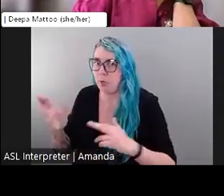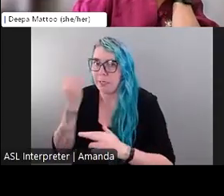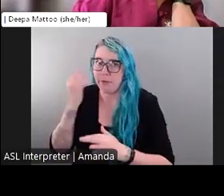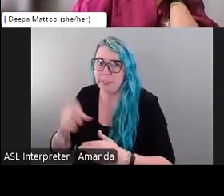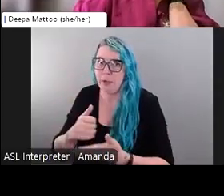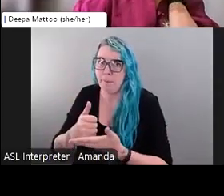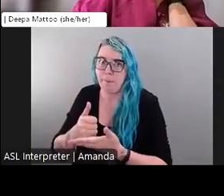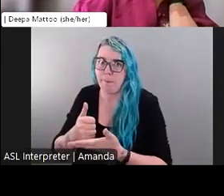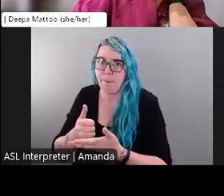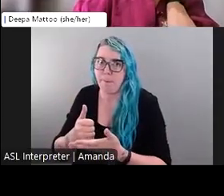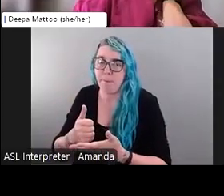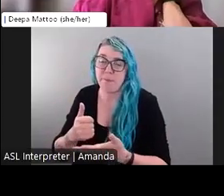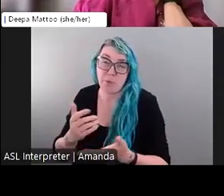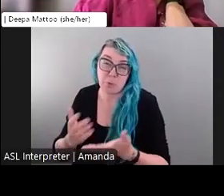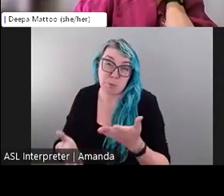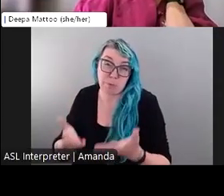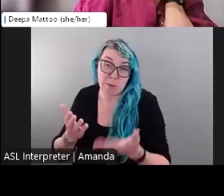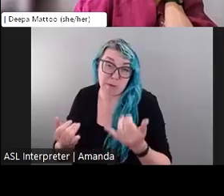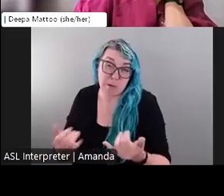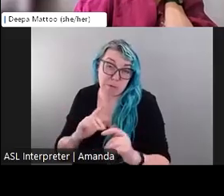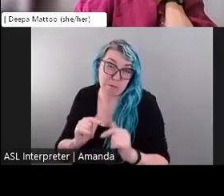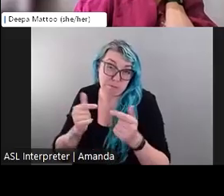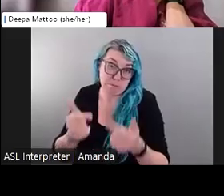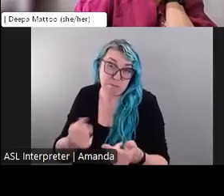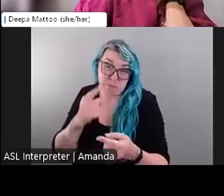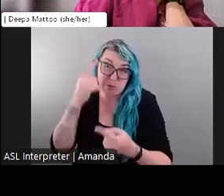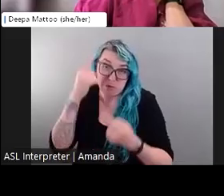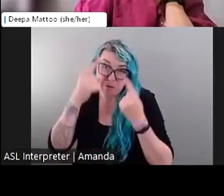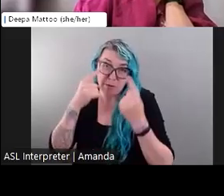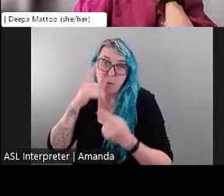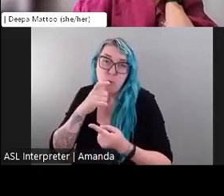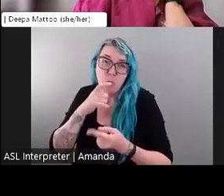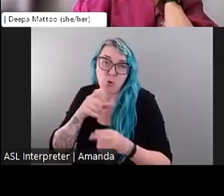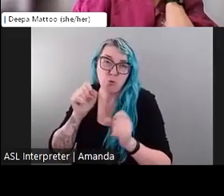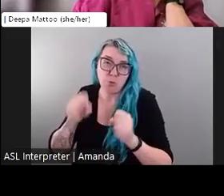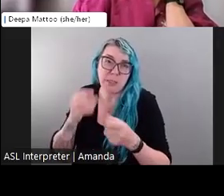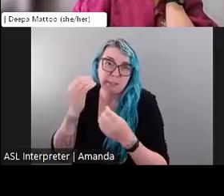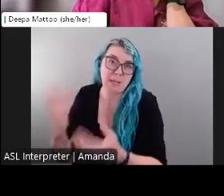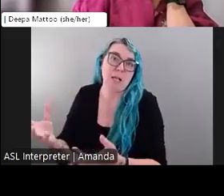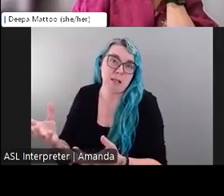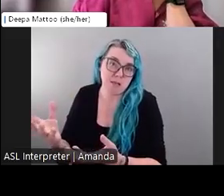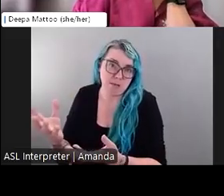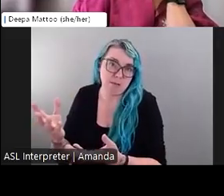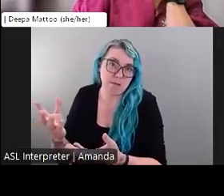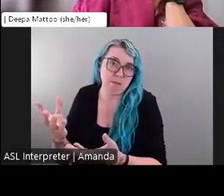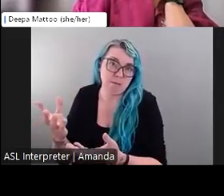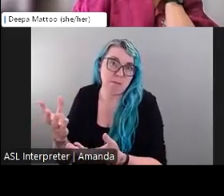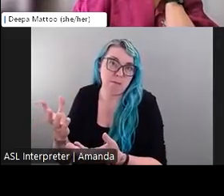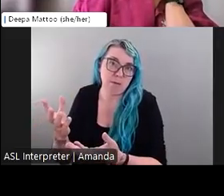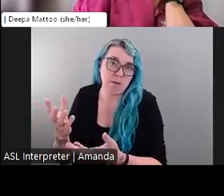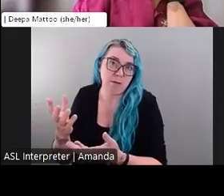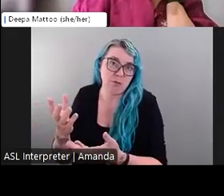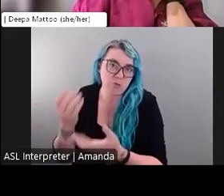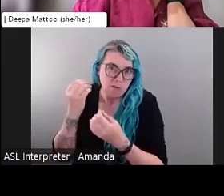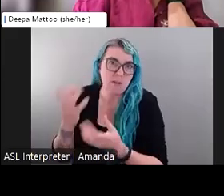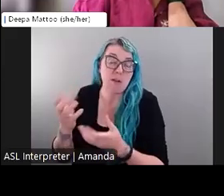So maybe you can think about someone who you could be working with for this heads up.